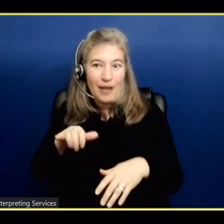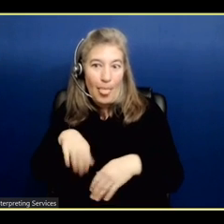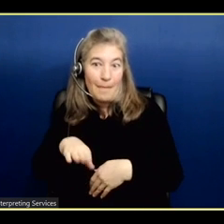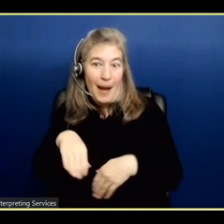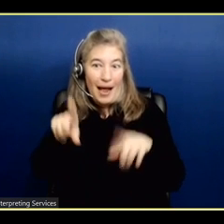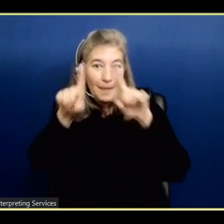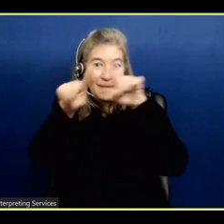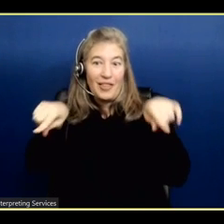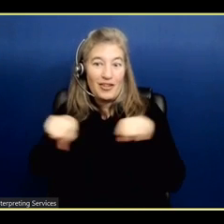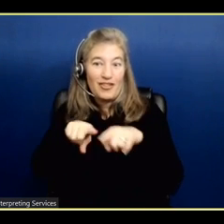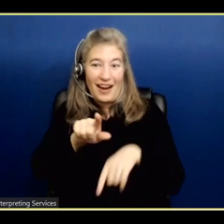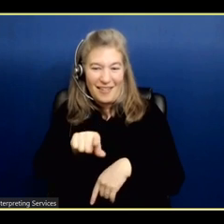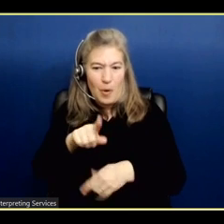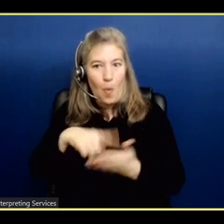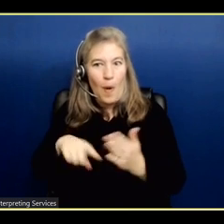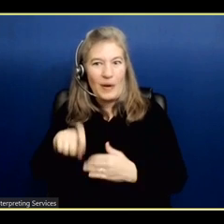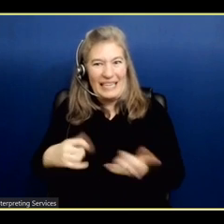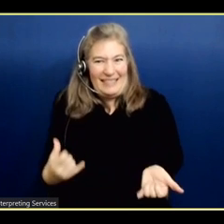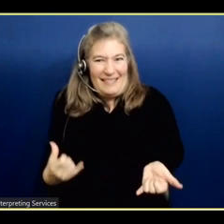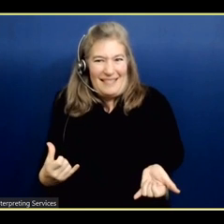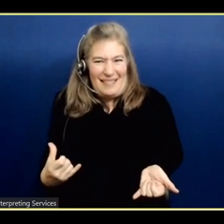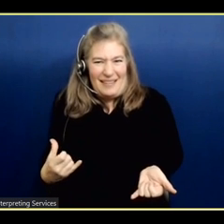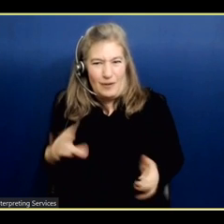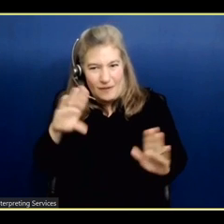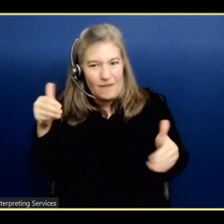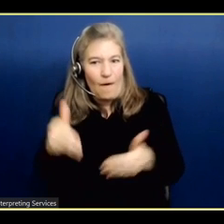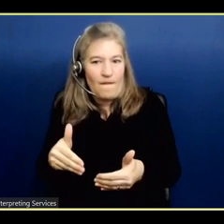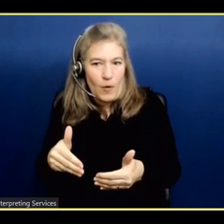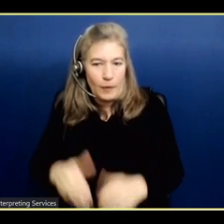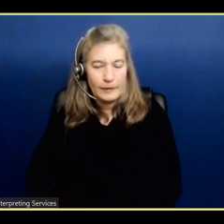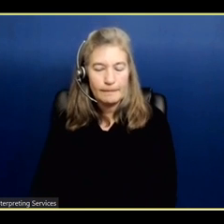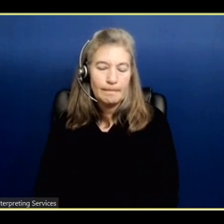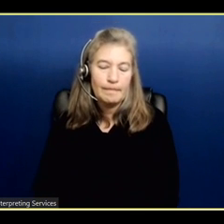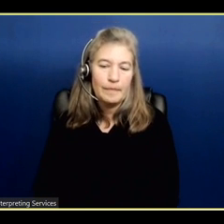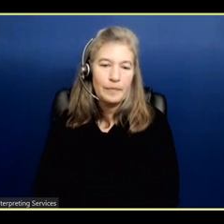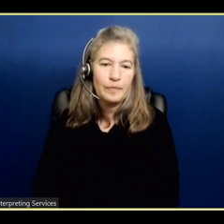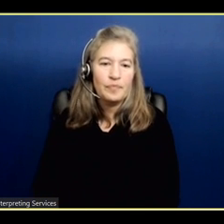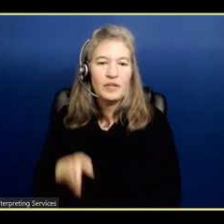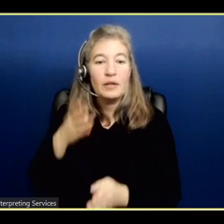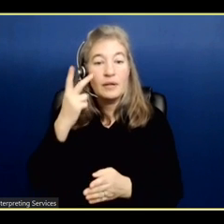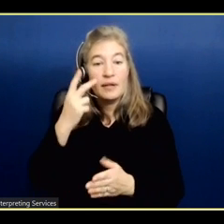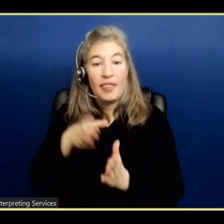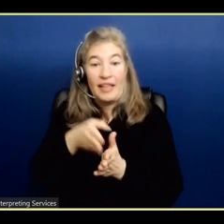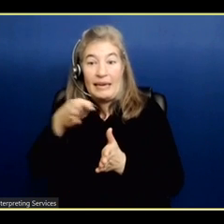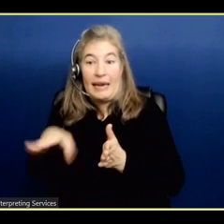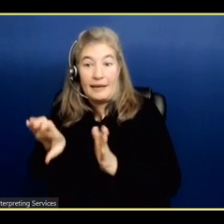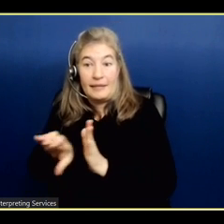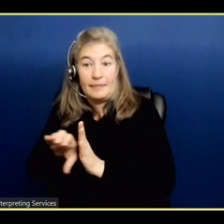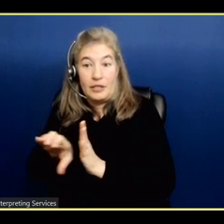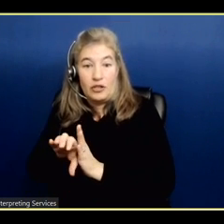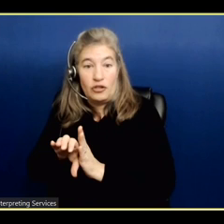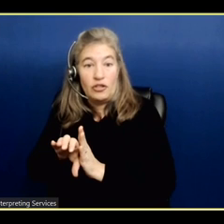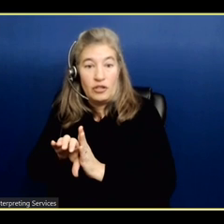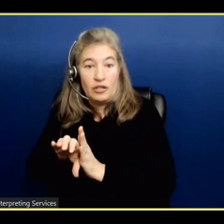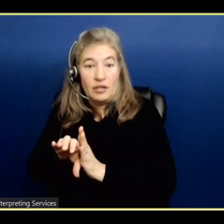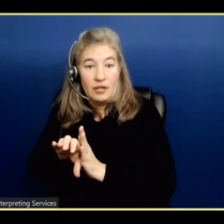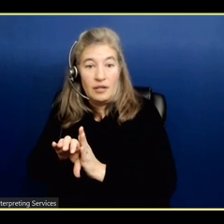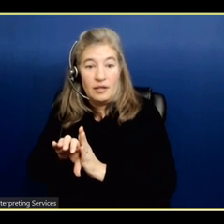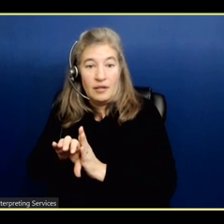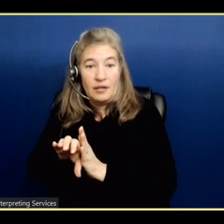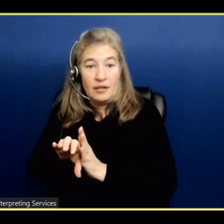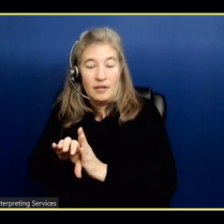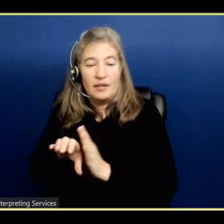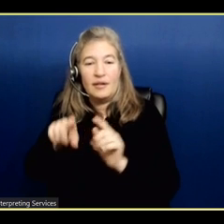the curve of this impending crisis, right? This art and culture impending crisis. And I think to flatten that curve,